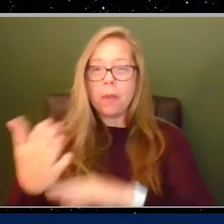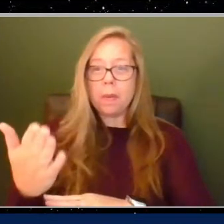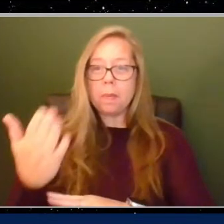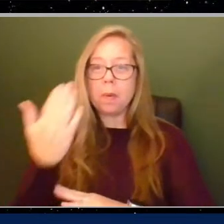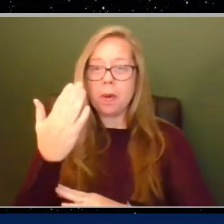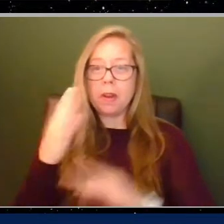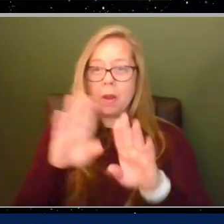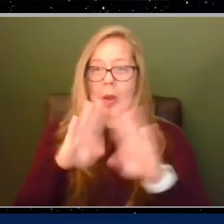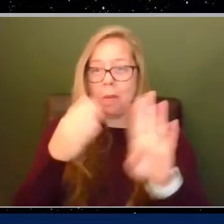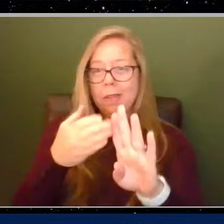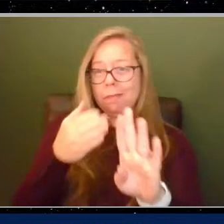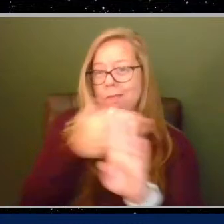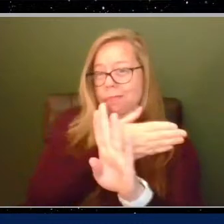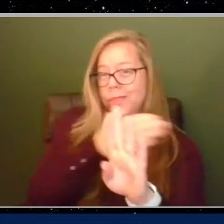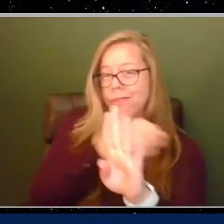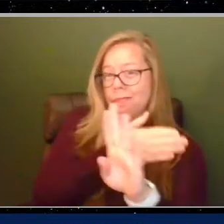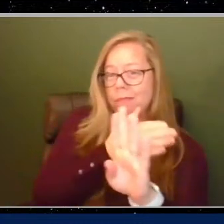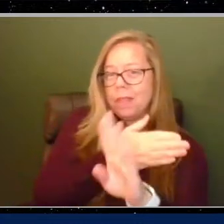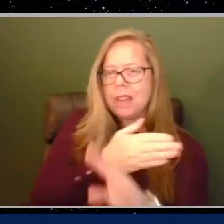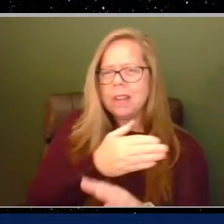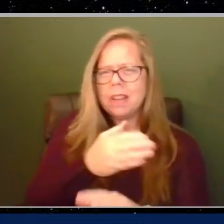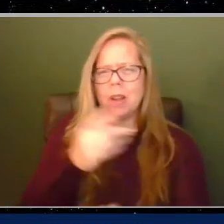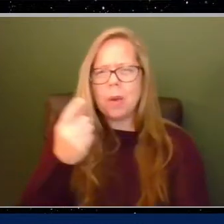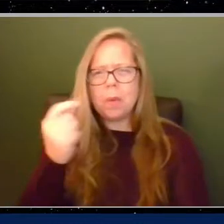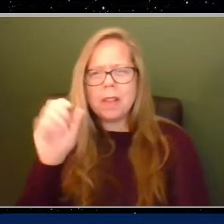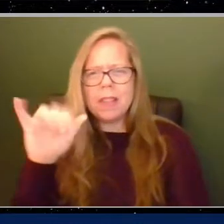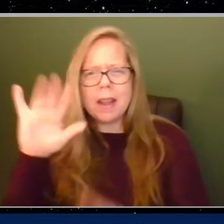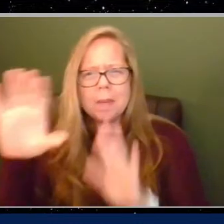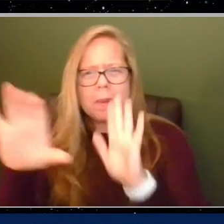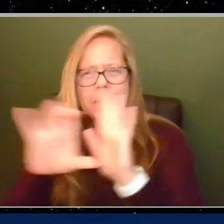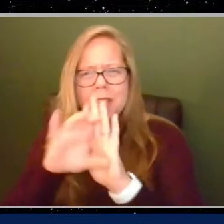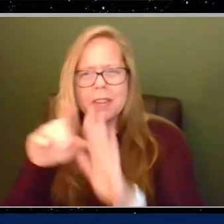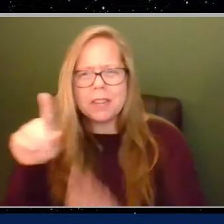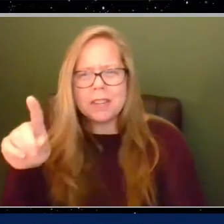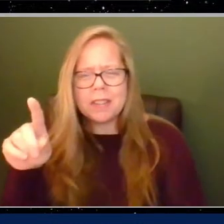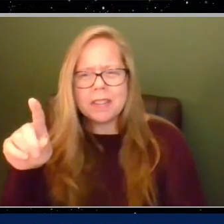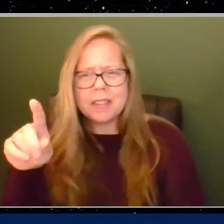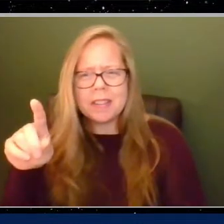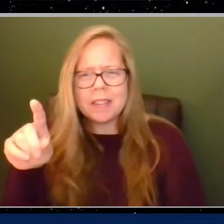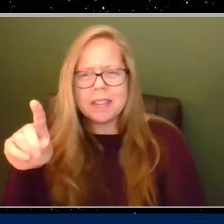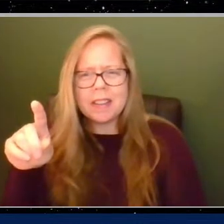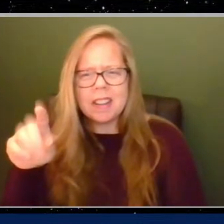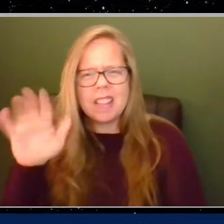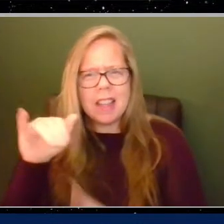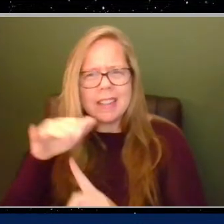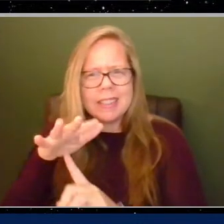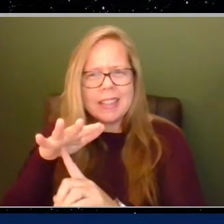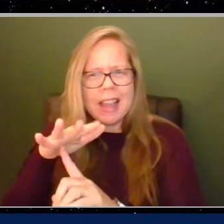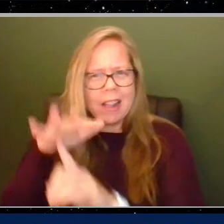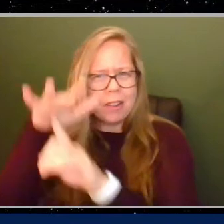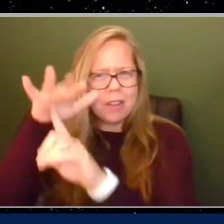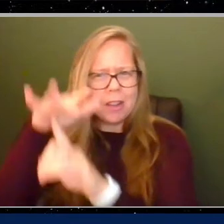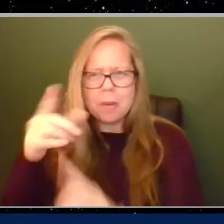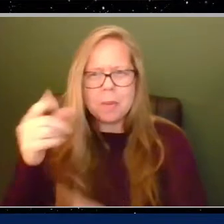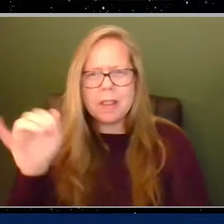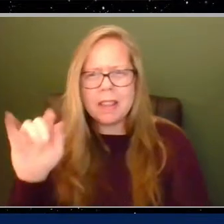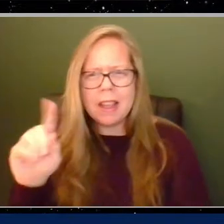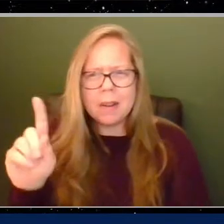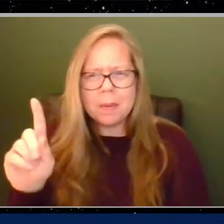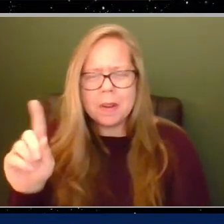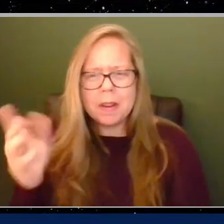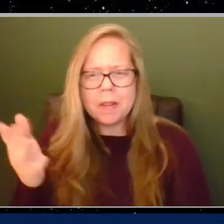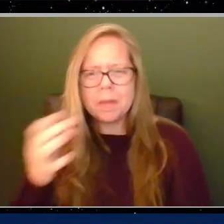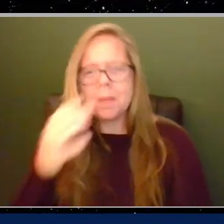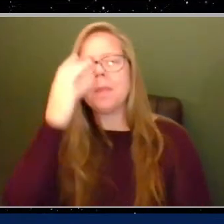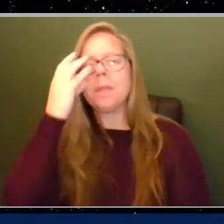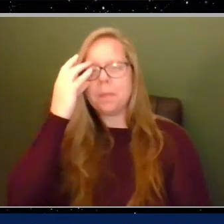here. What do we have here? It looks like we're in the cockpit of a helicopter, maybe? Yeah, so this